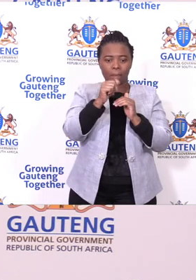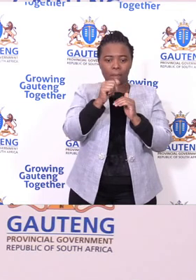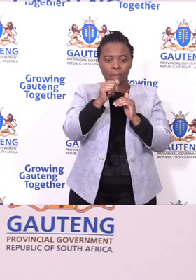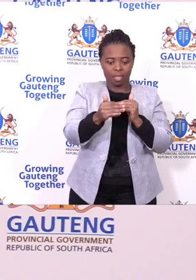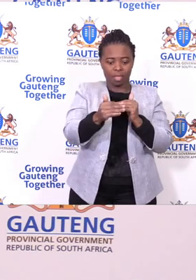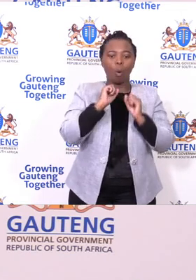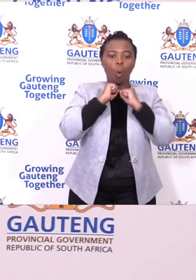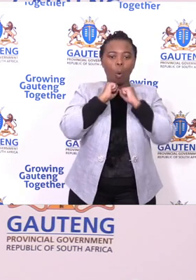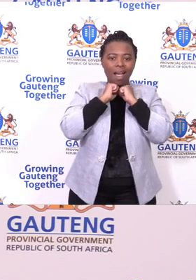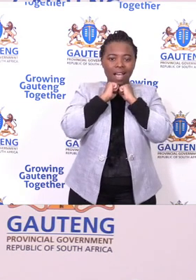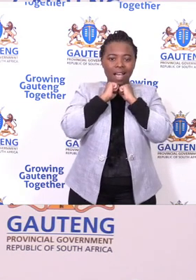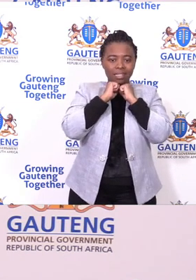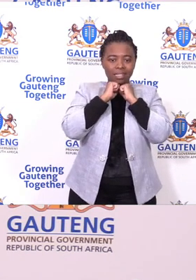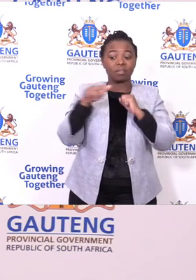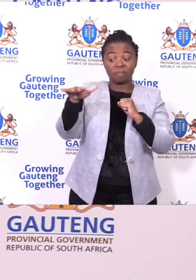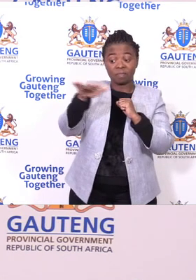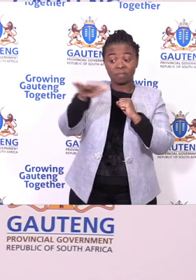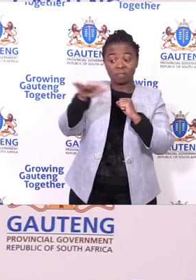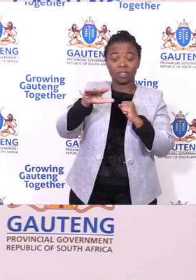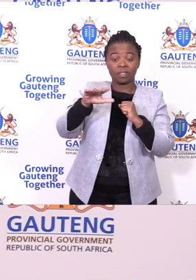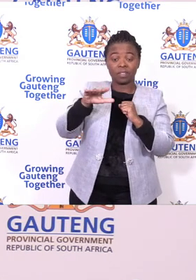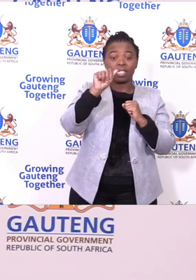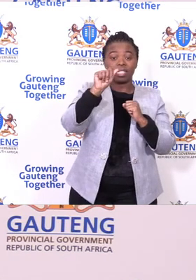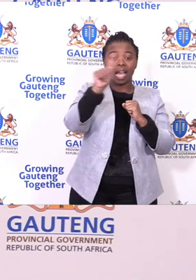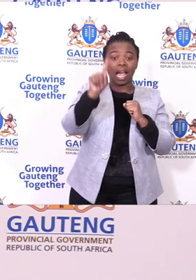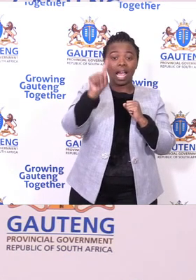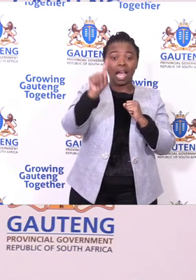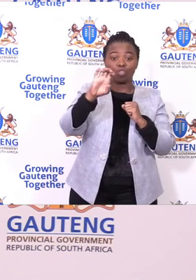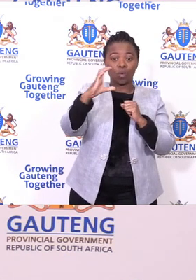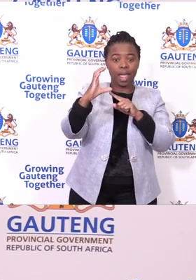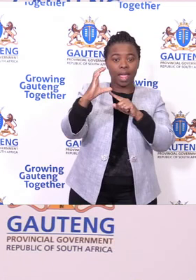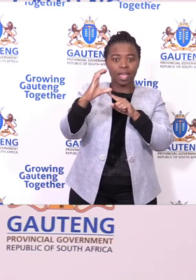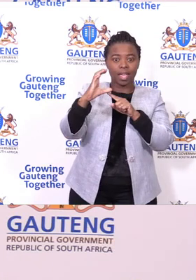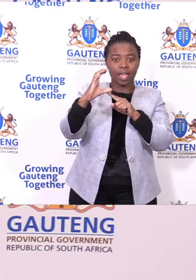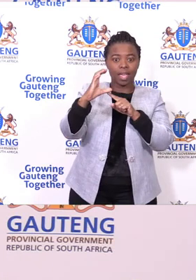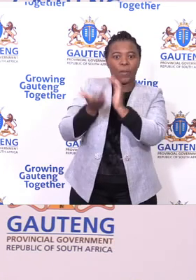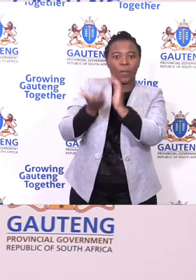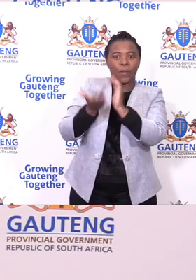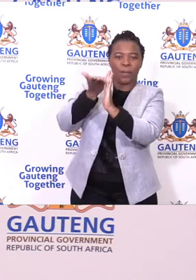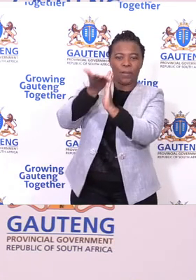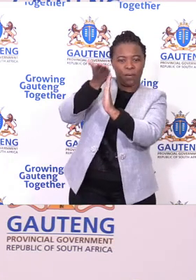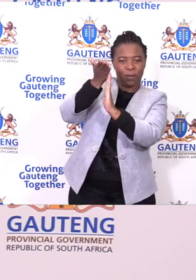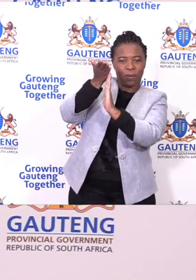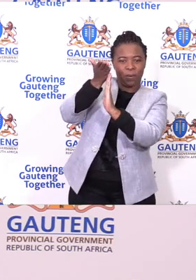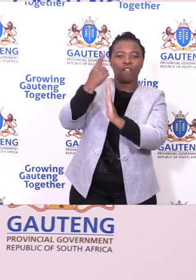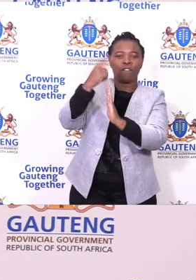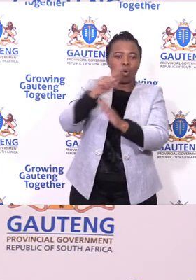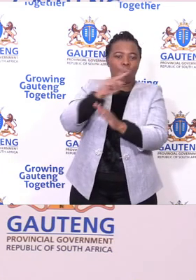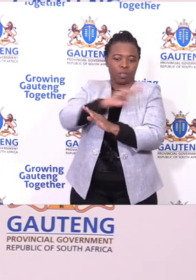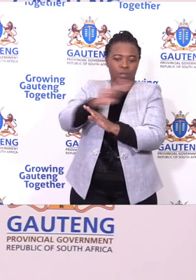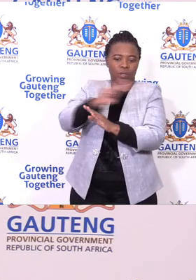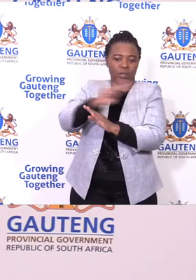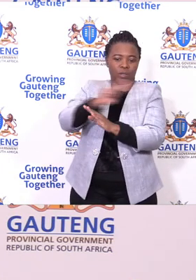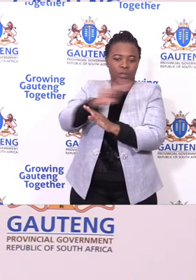and the NASREC has already started upgrading its phase 2 in terms of hospital phase, and already